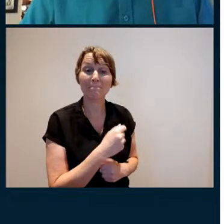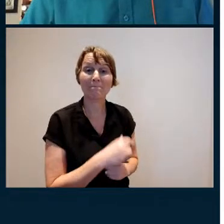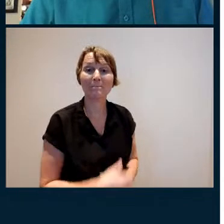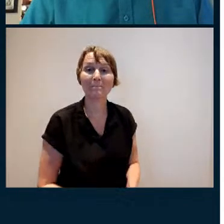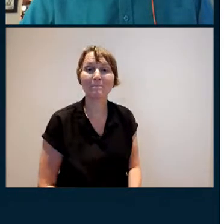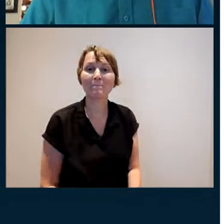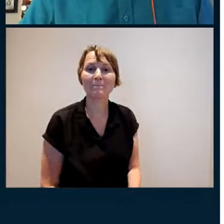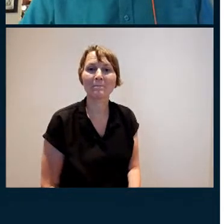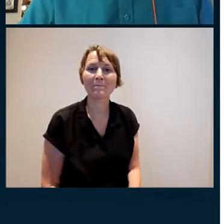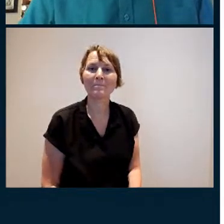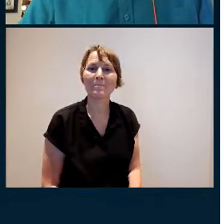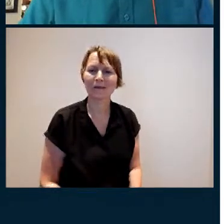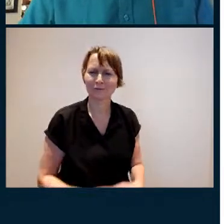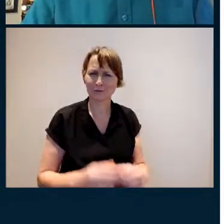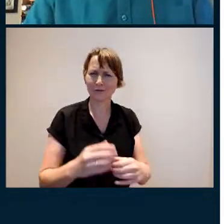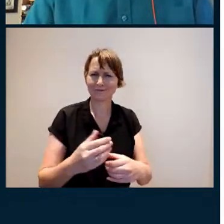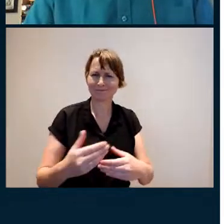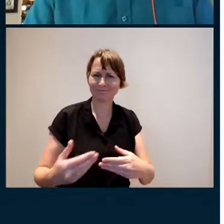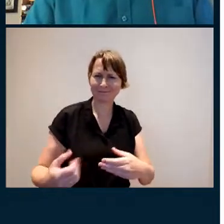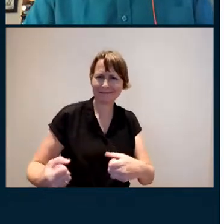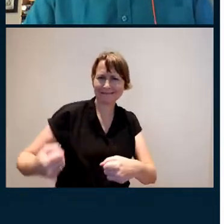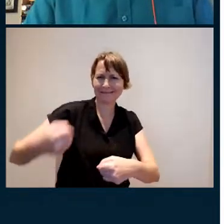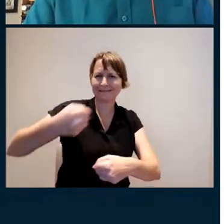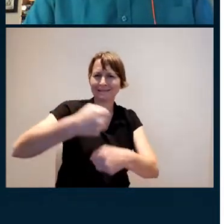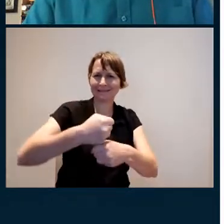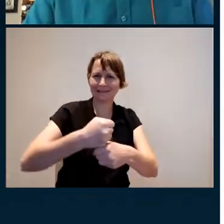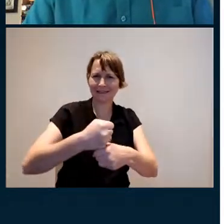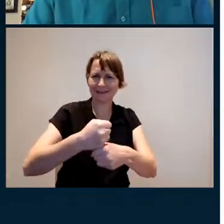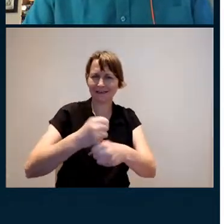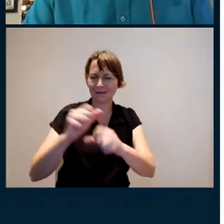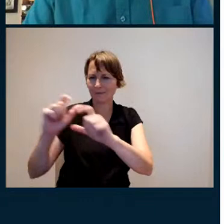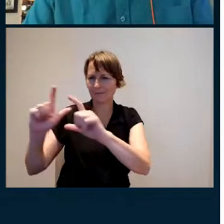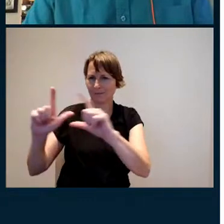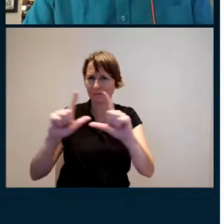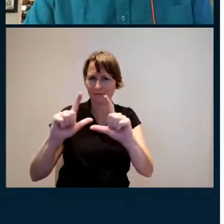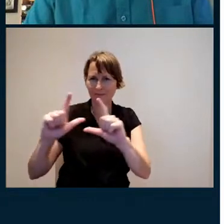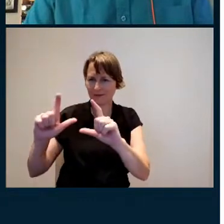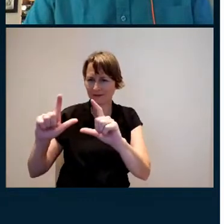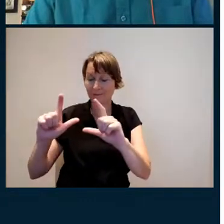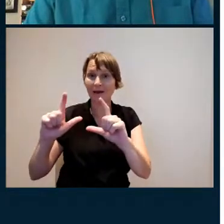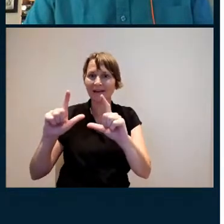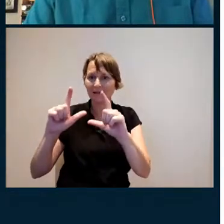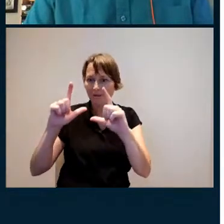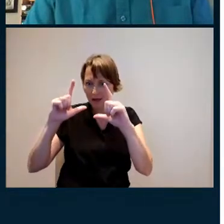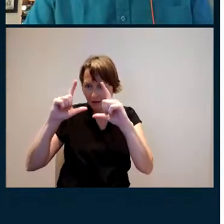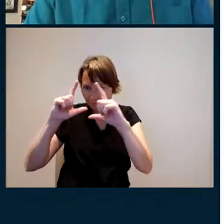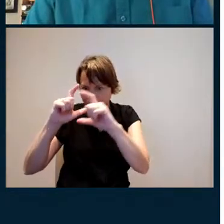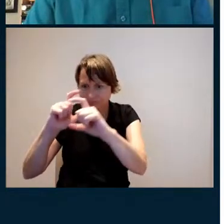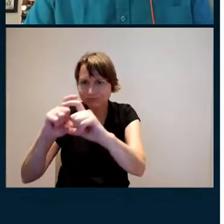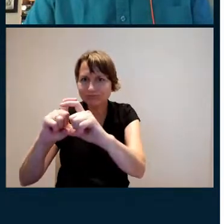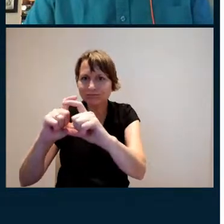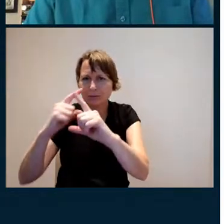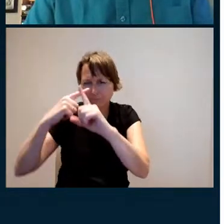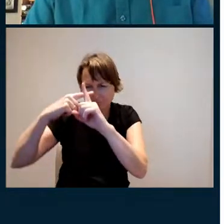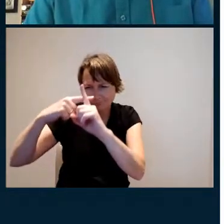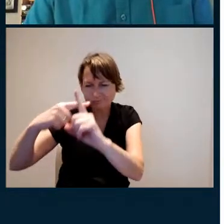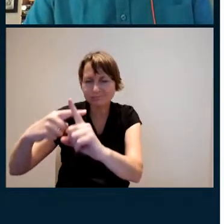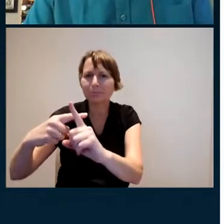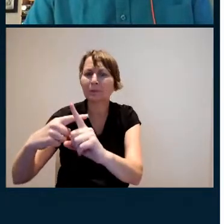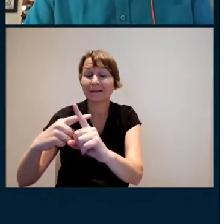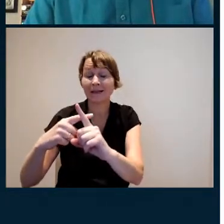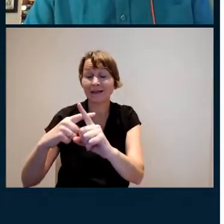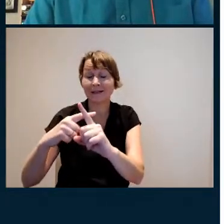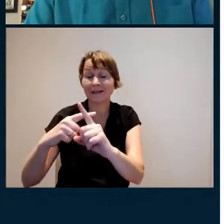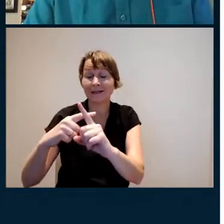console setup, but when you zoom, it goes just crazy. Okay, so now let's go,